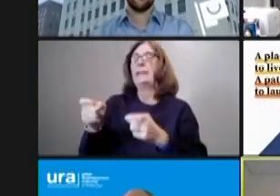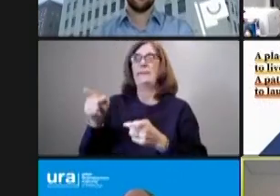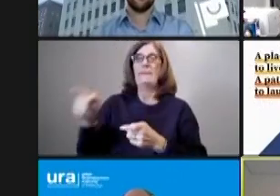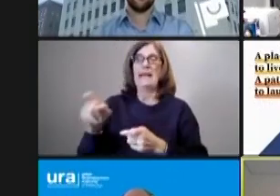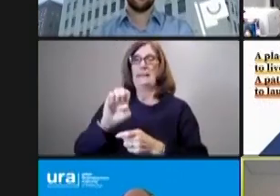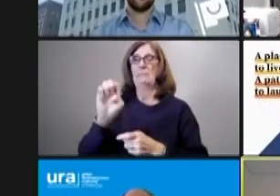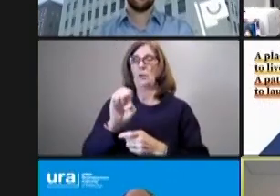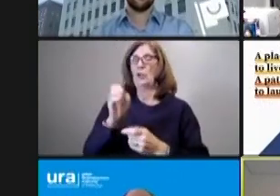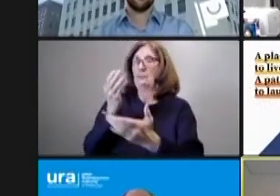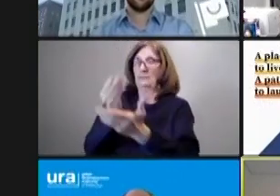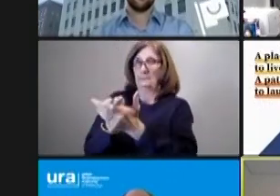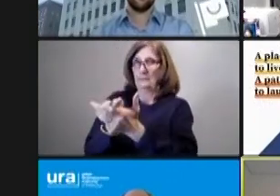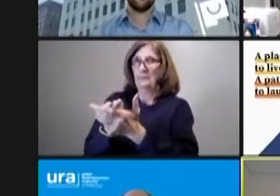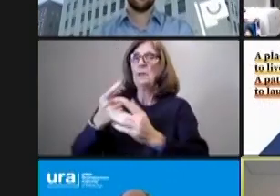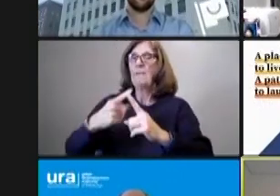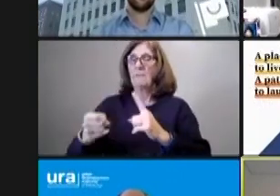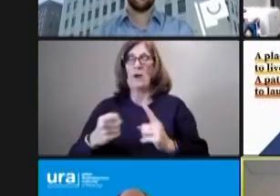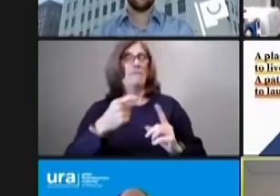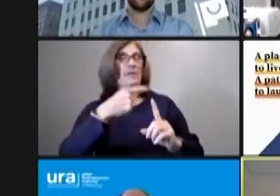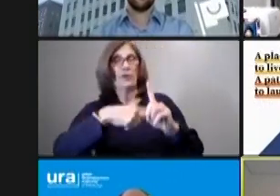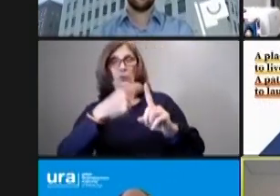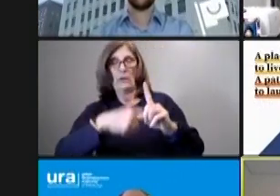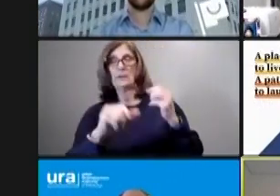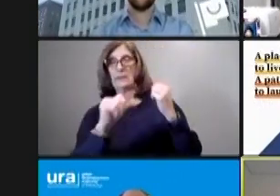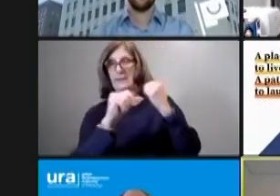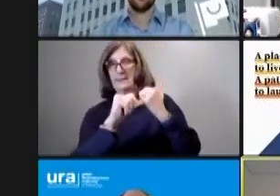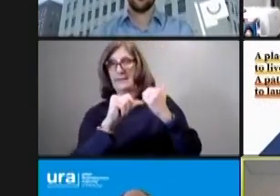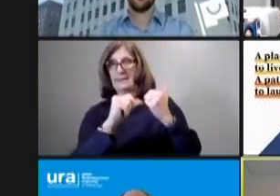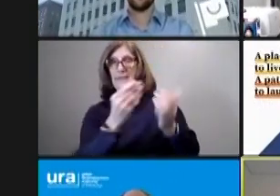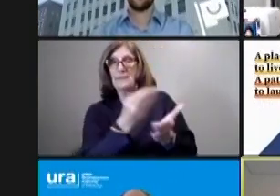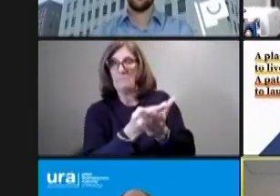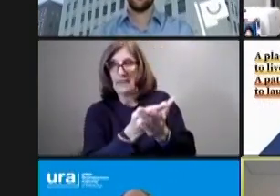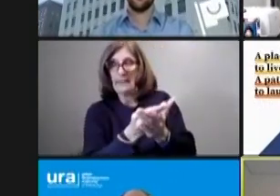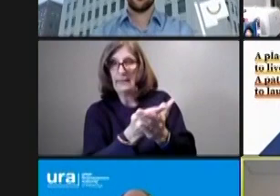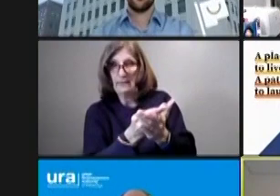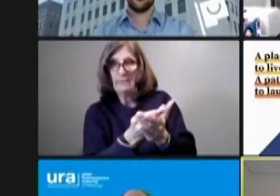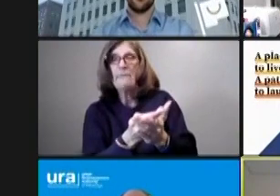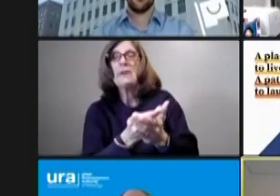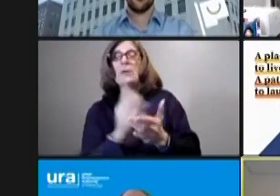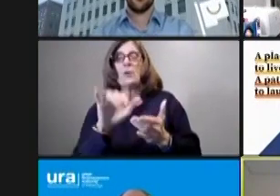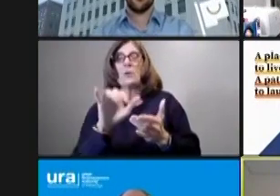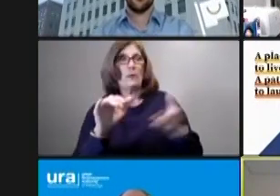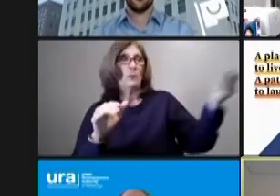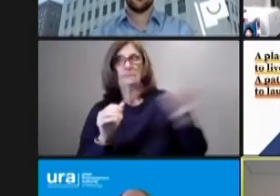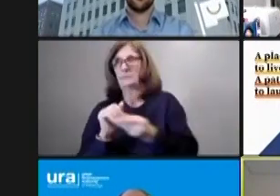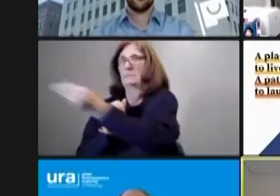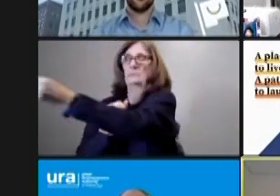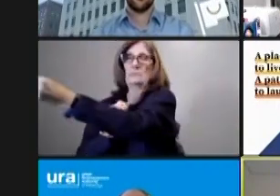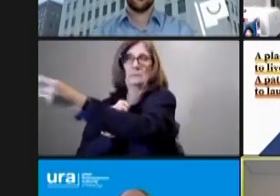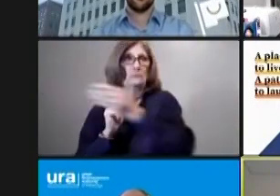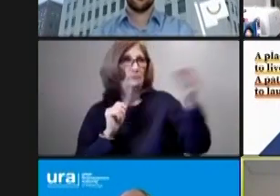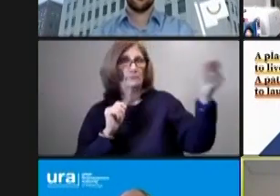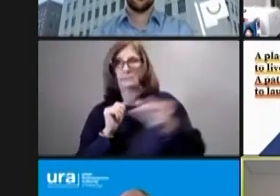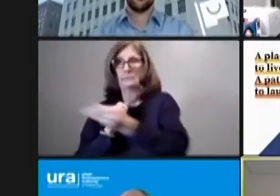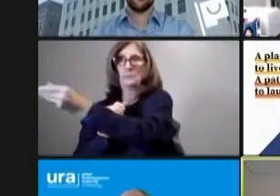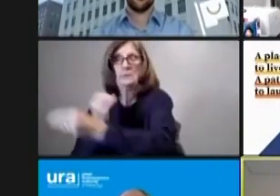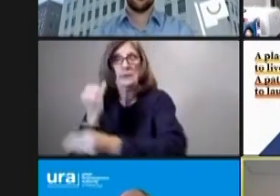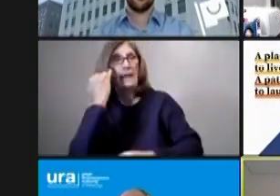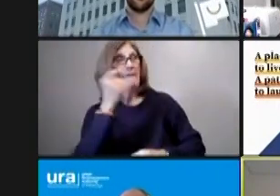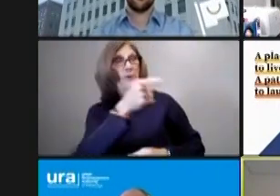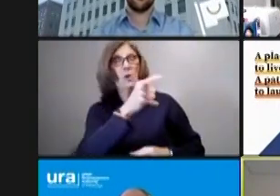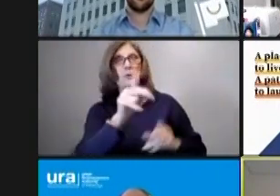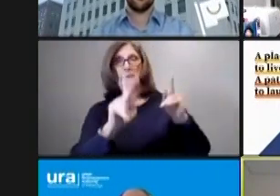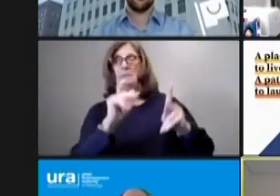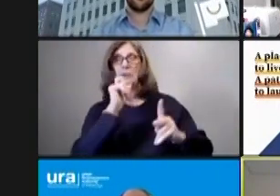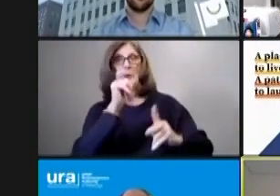with the Rental Assistance Fund dollars so that fund can continue to be a bit of a revolver. If they are not deemed to be eligible for any programs, that